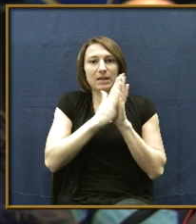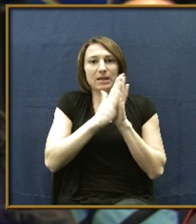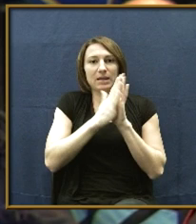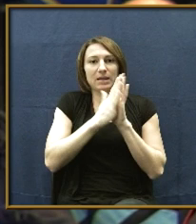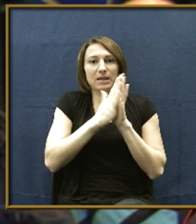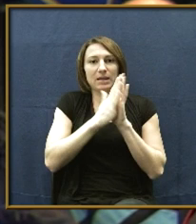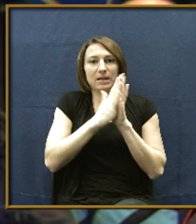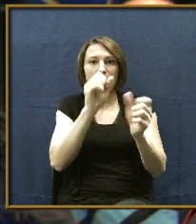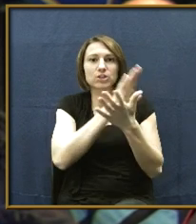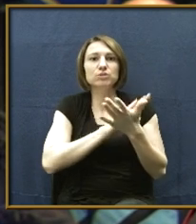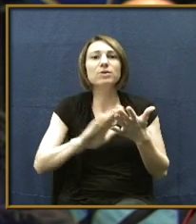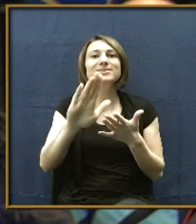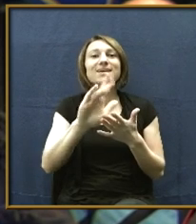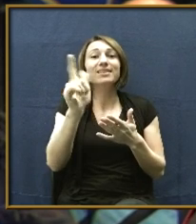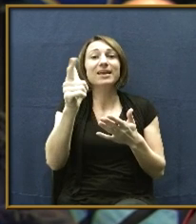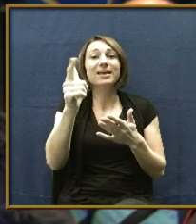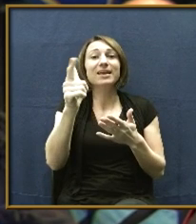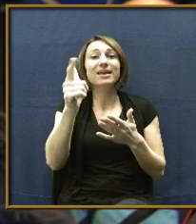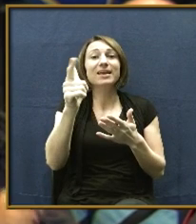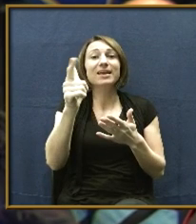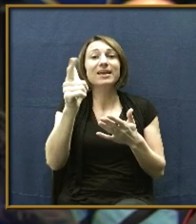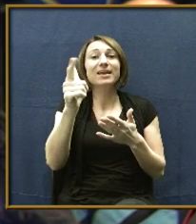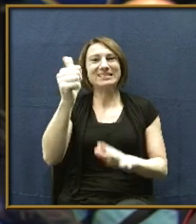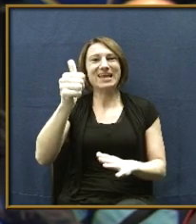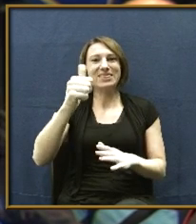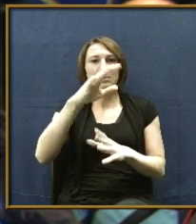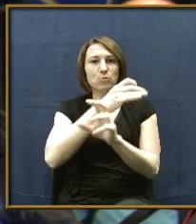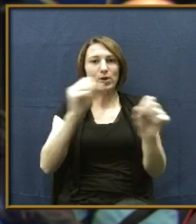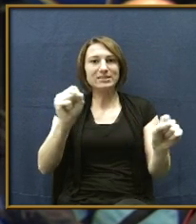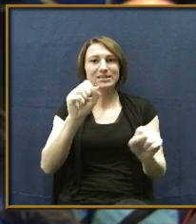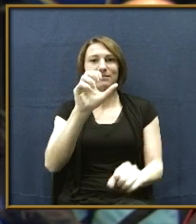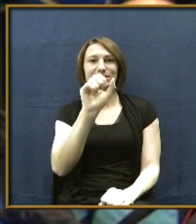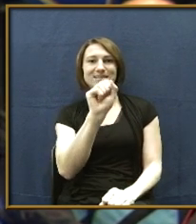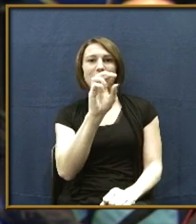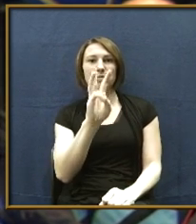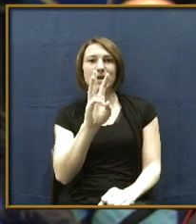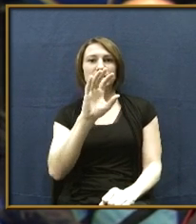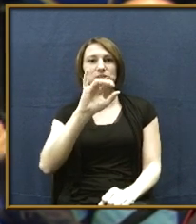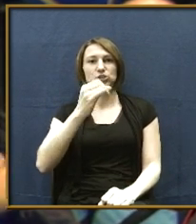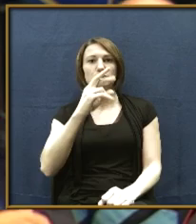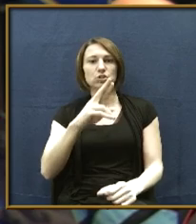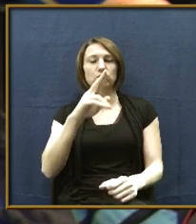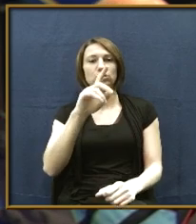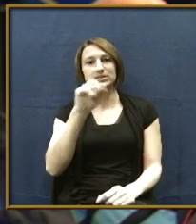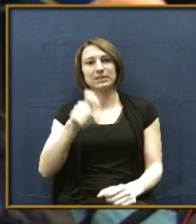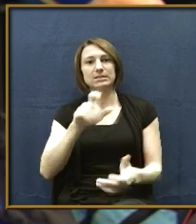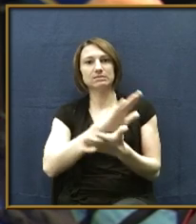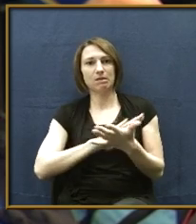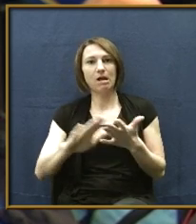10th West Texas Junior College. Amazing. Looking